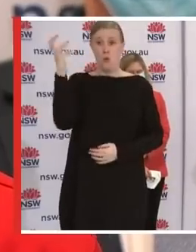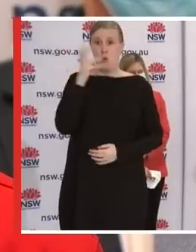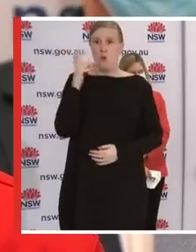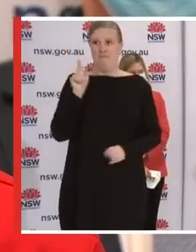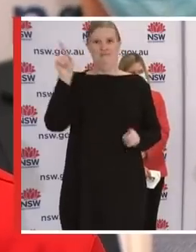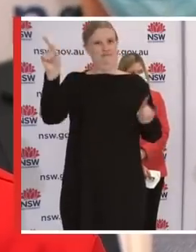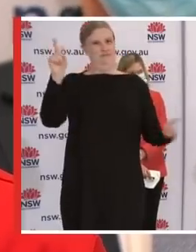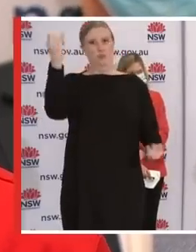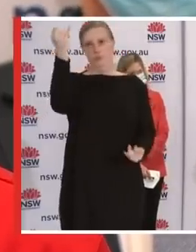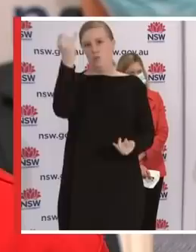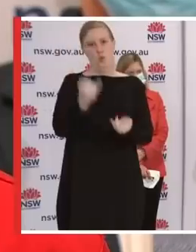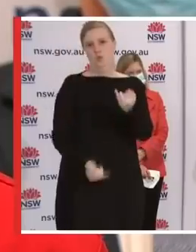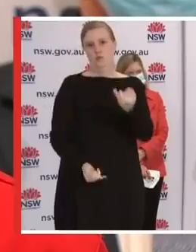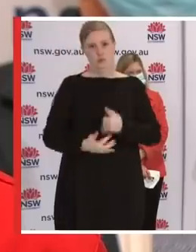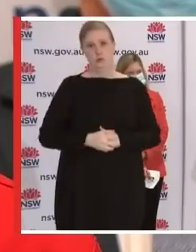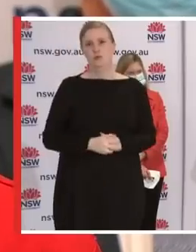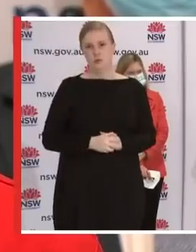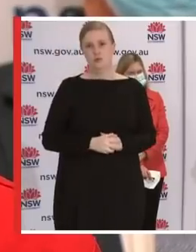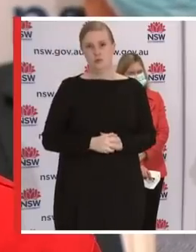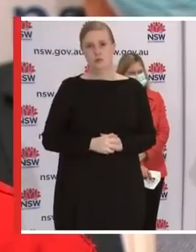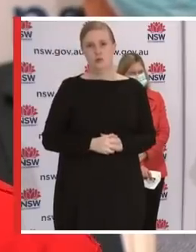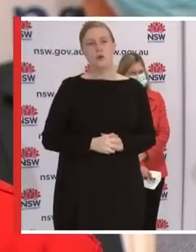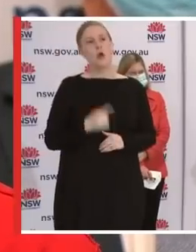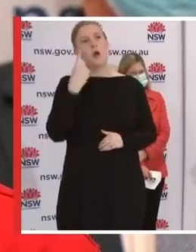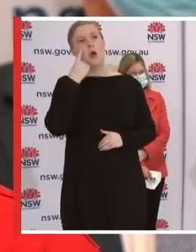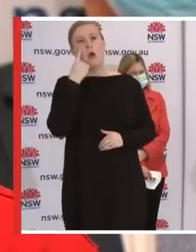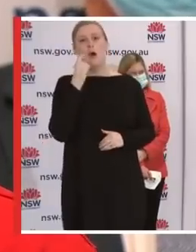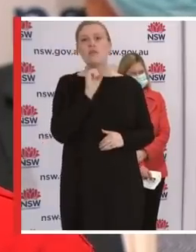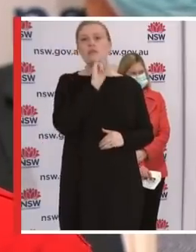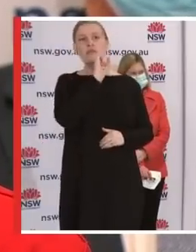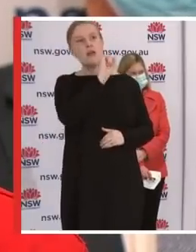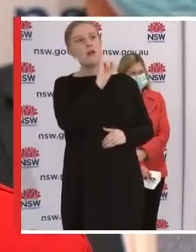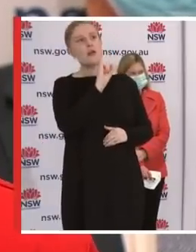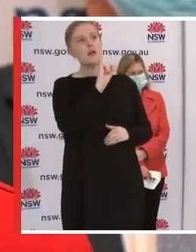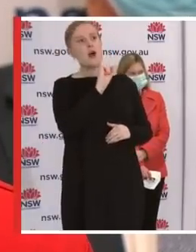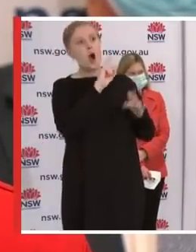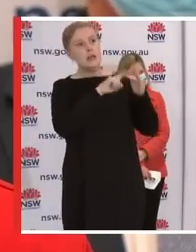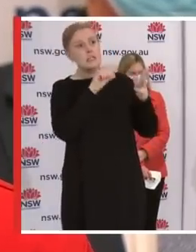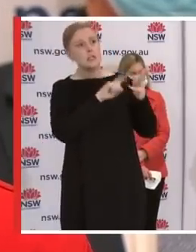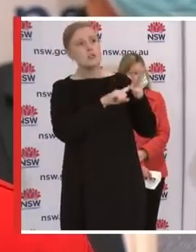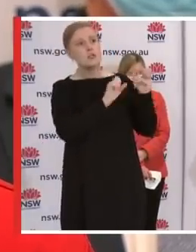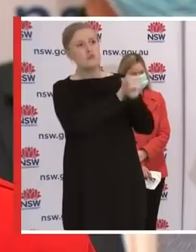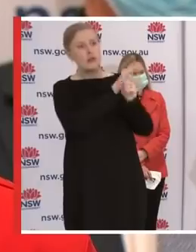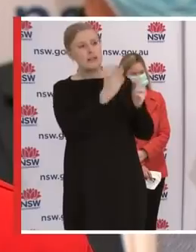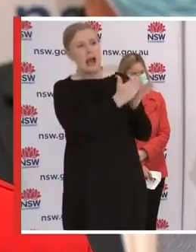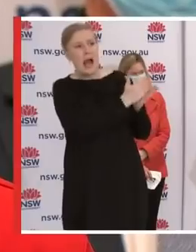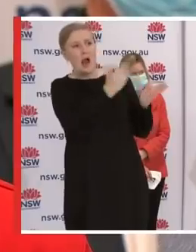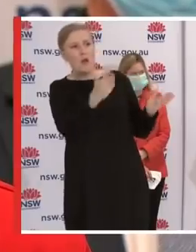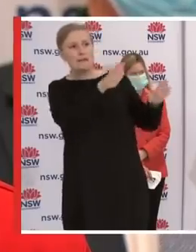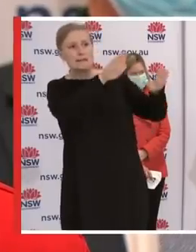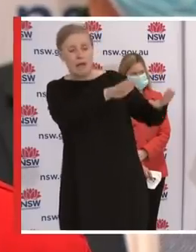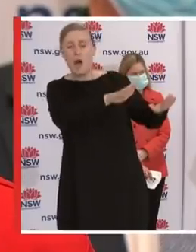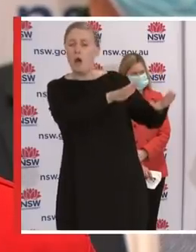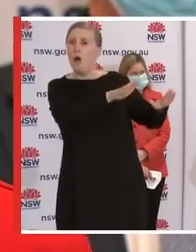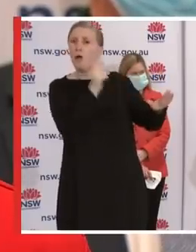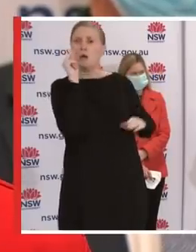how many people need, how long they're going to be with us. But, you know, for us, the really striking